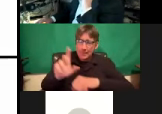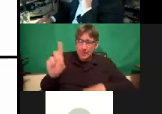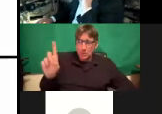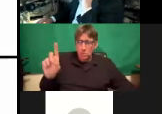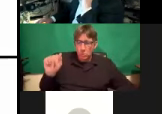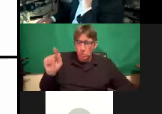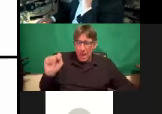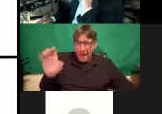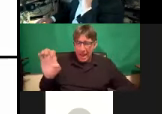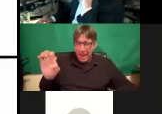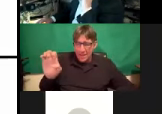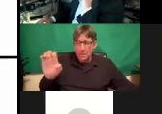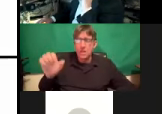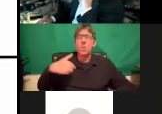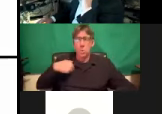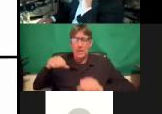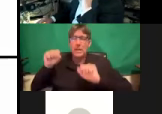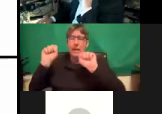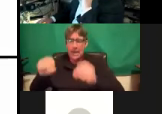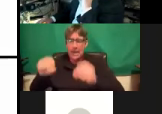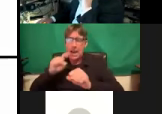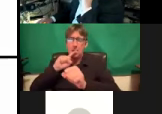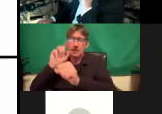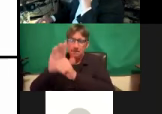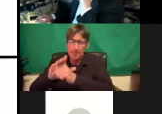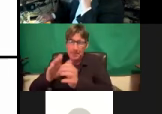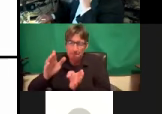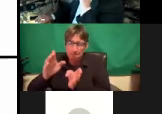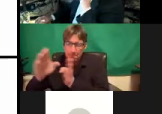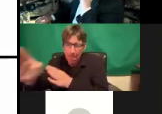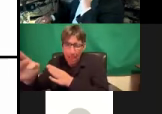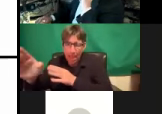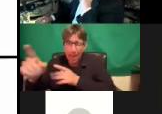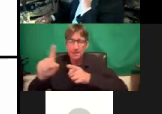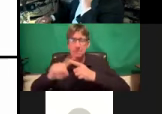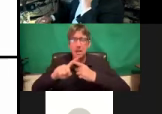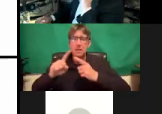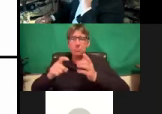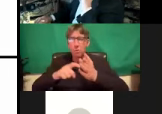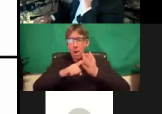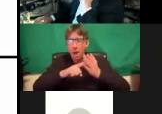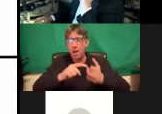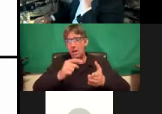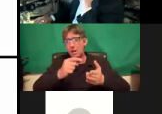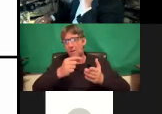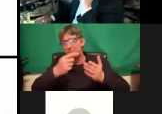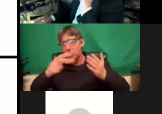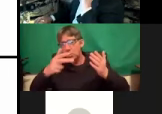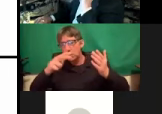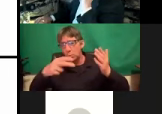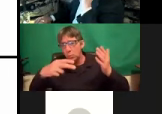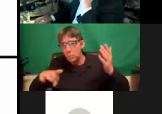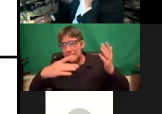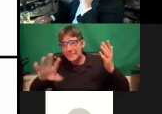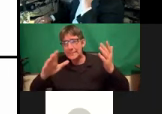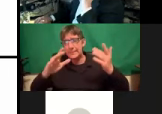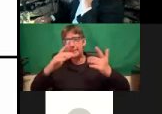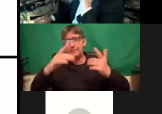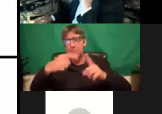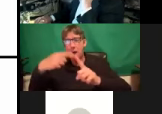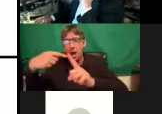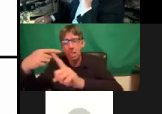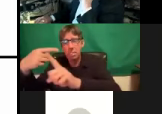plan. And so over the next, and we didn't get into detail here, but over the next few weeks and months, I think we're going to start having that